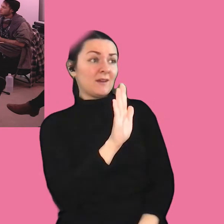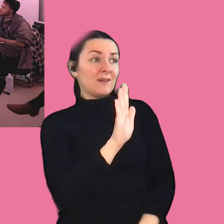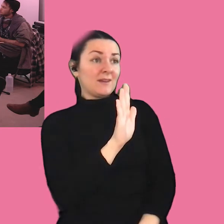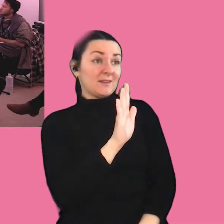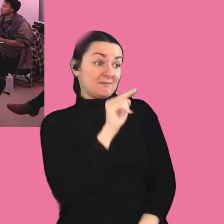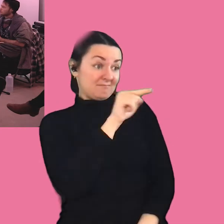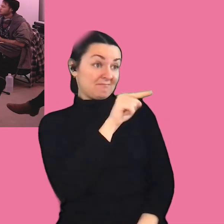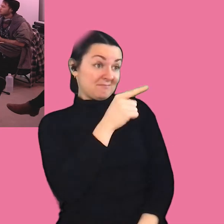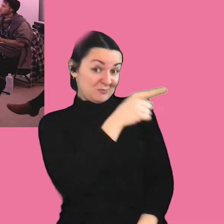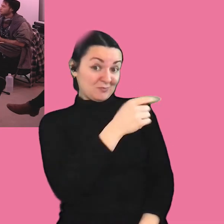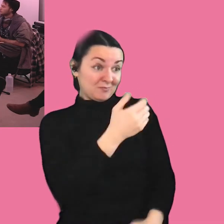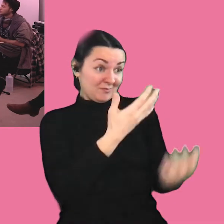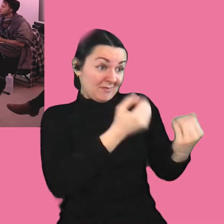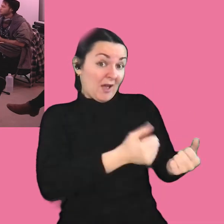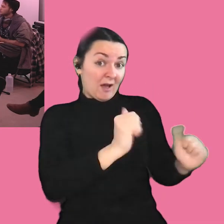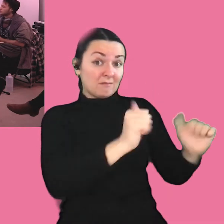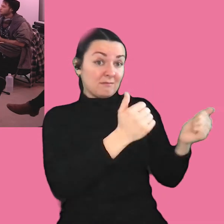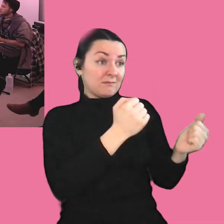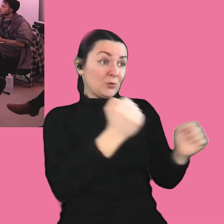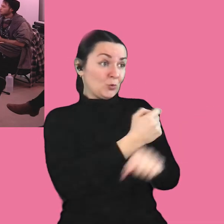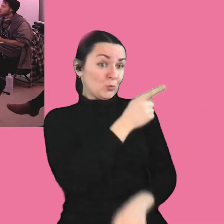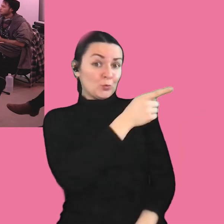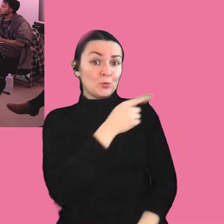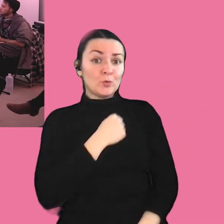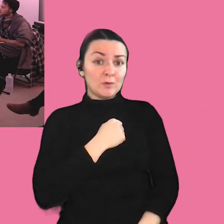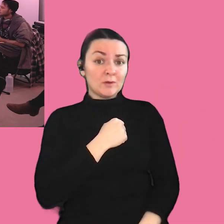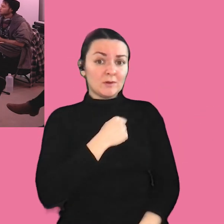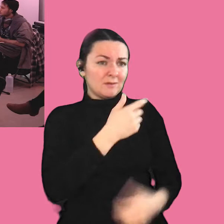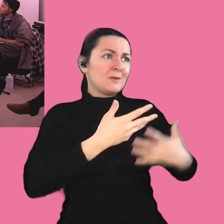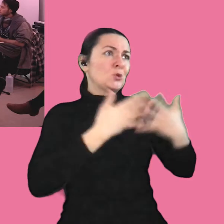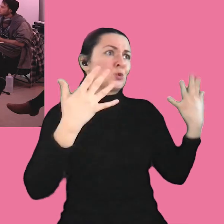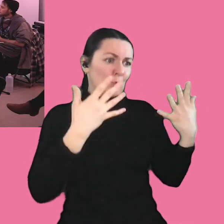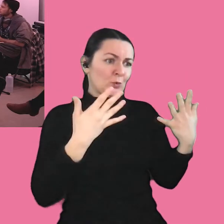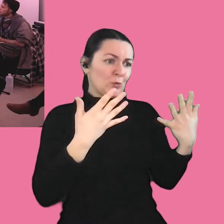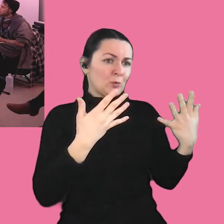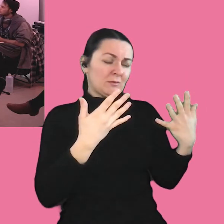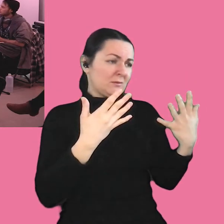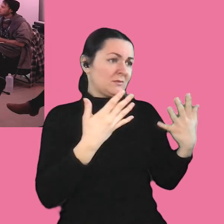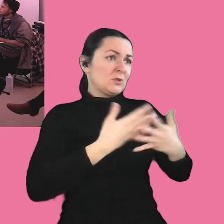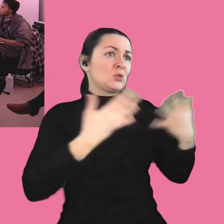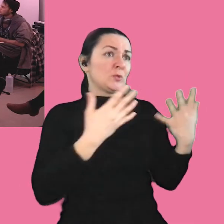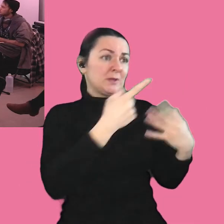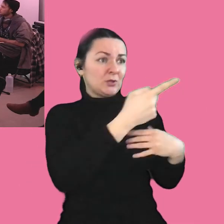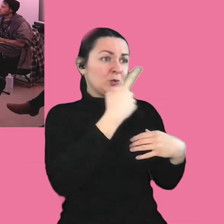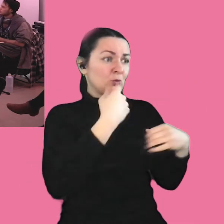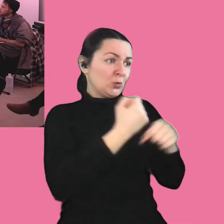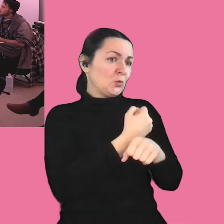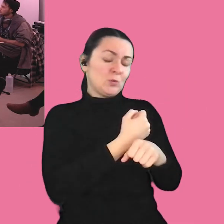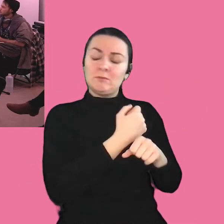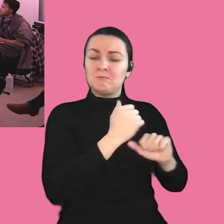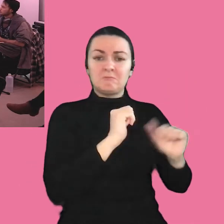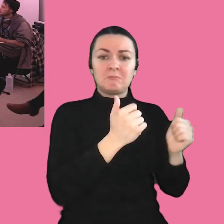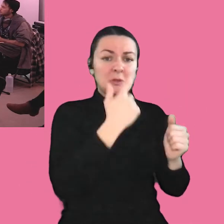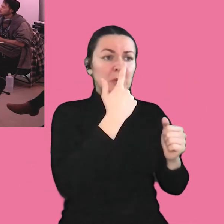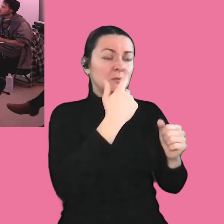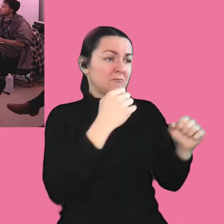say, we're not doing, we haven't got a response to that. I don't feel I'm doing anything. I'm still driving. And actually, I feel like